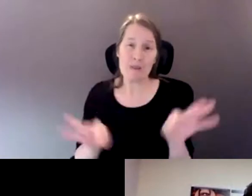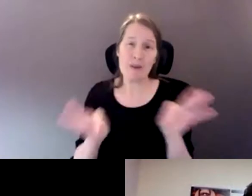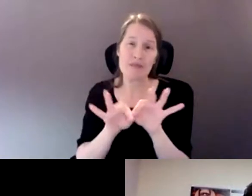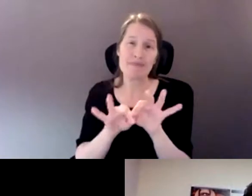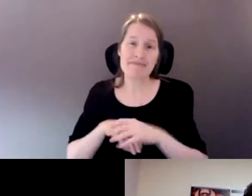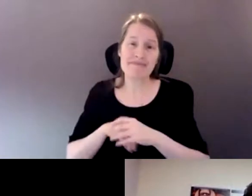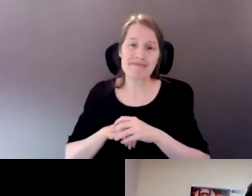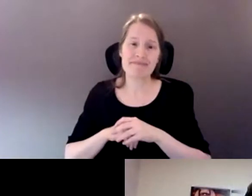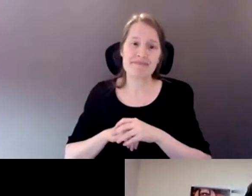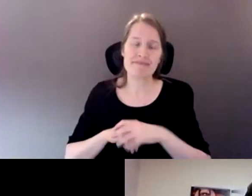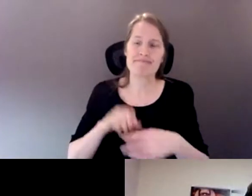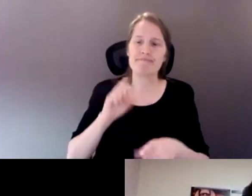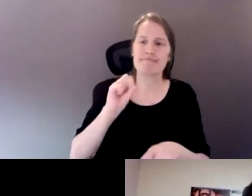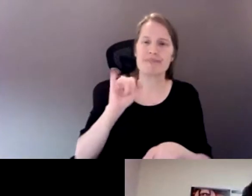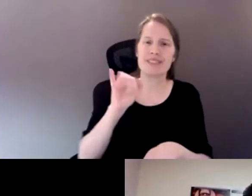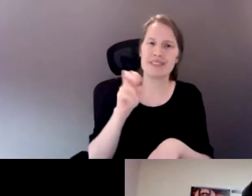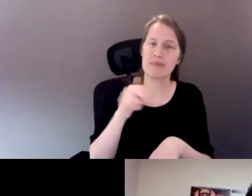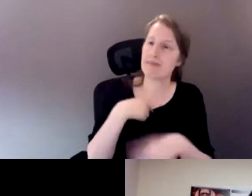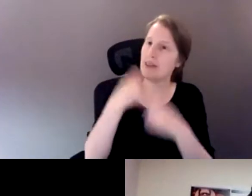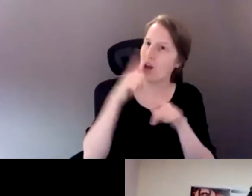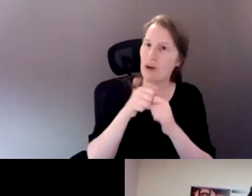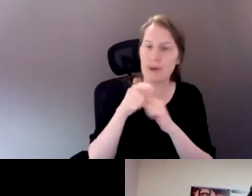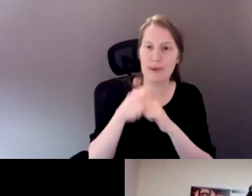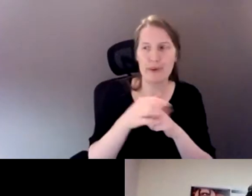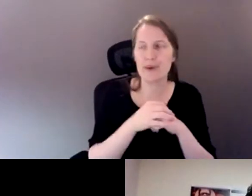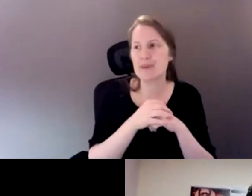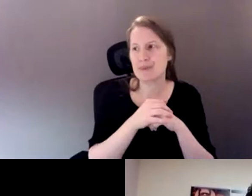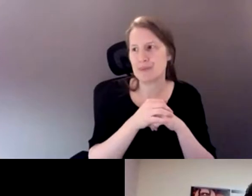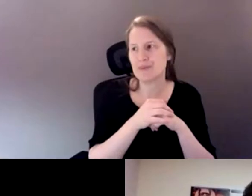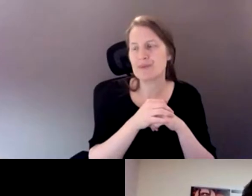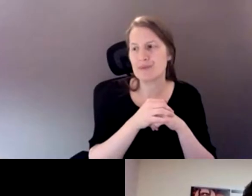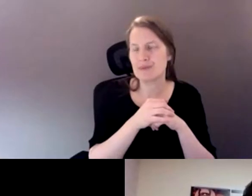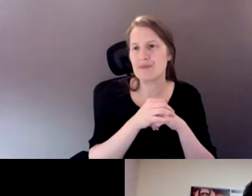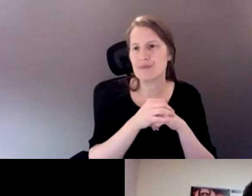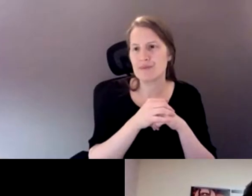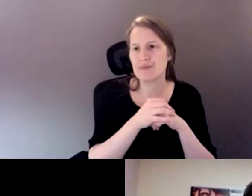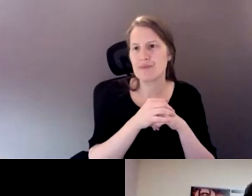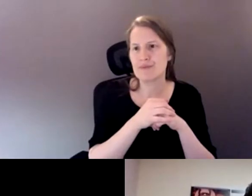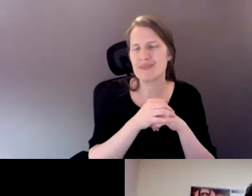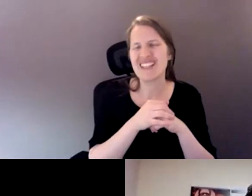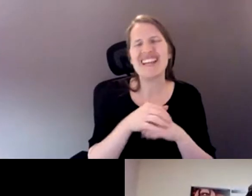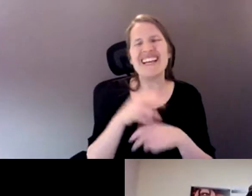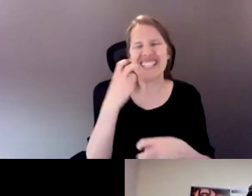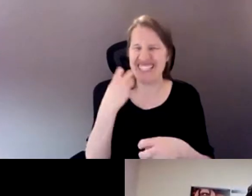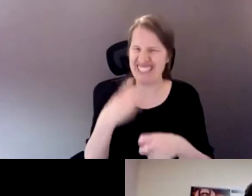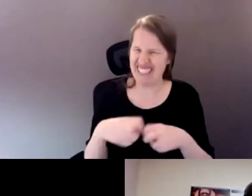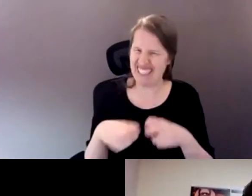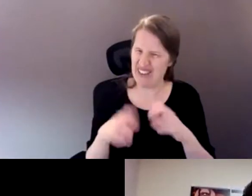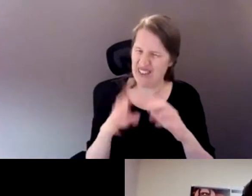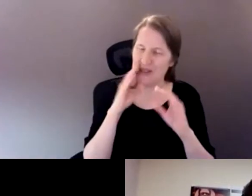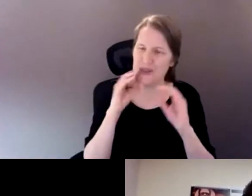no, I agree with you. And you know, for what it's worth, it's difficult to teach. I